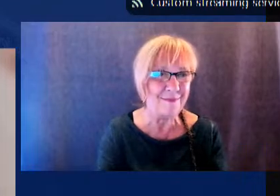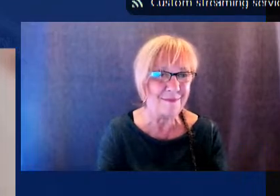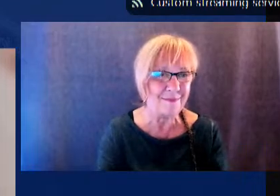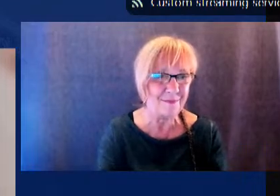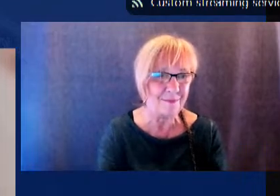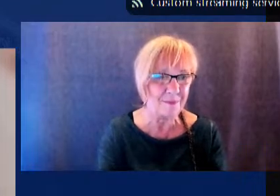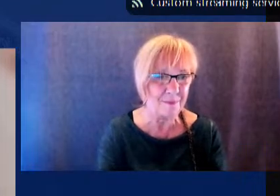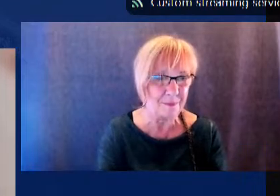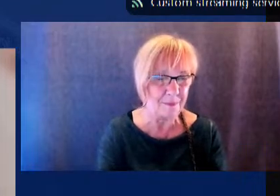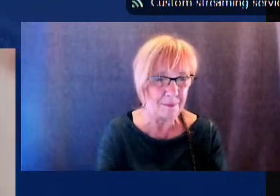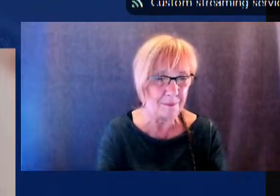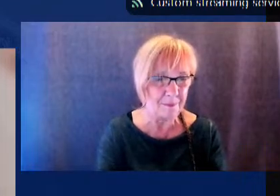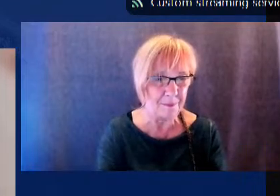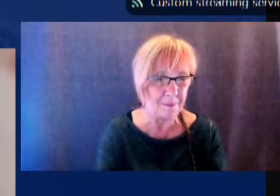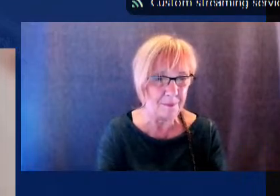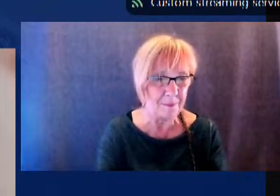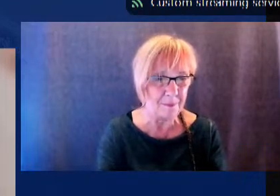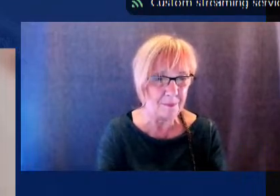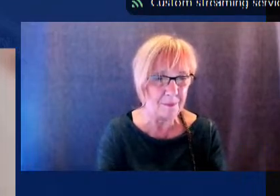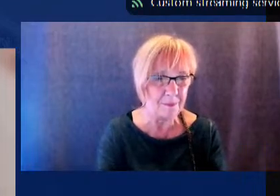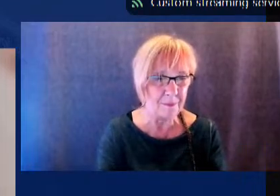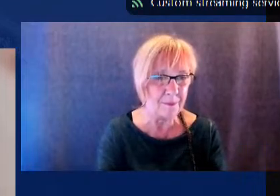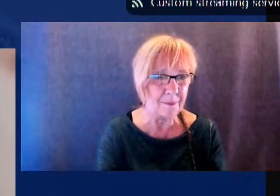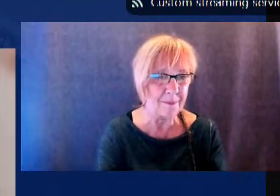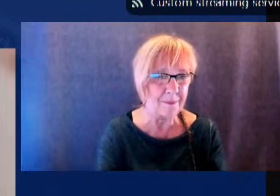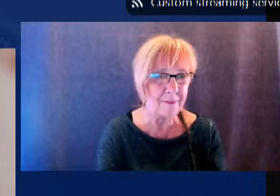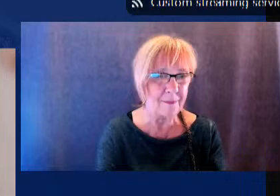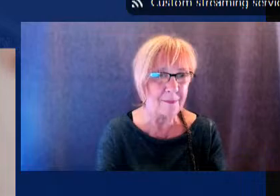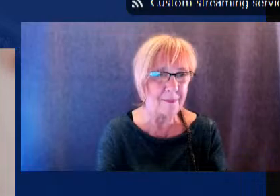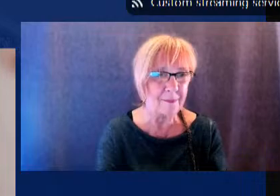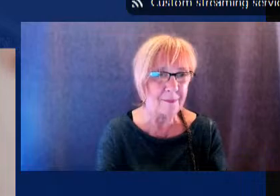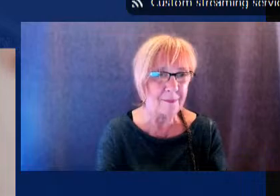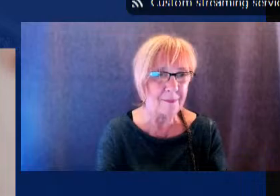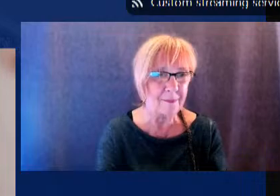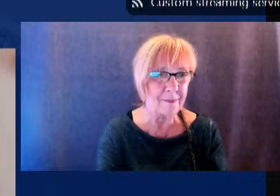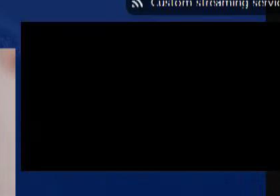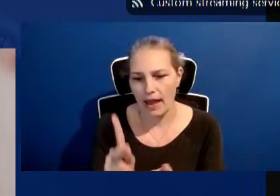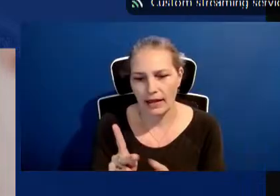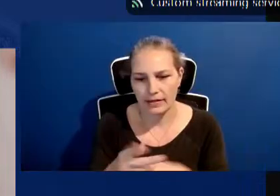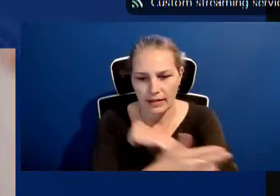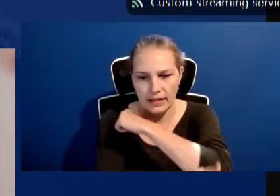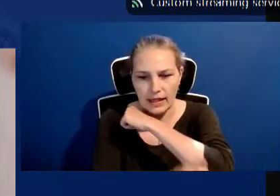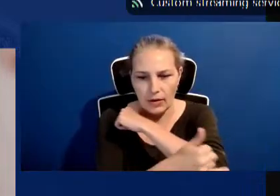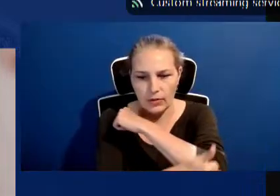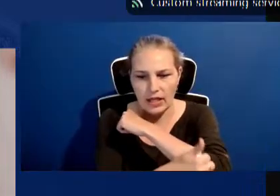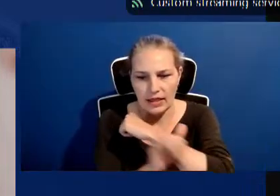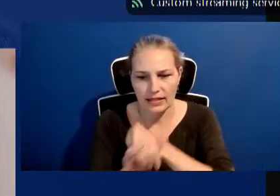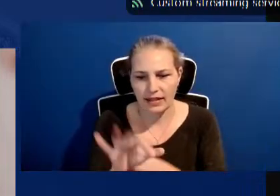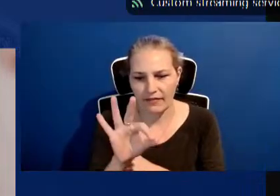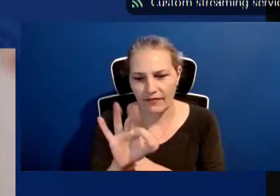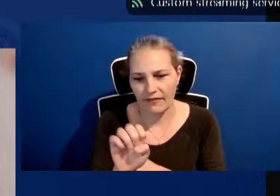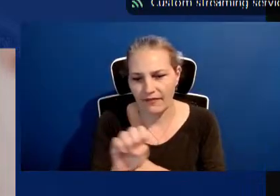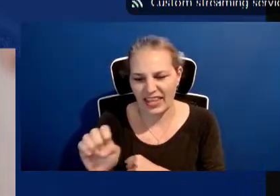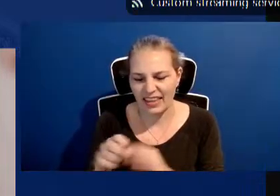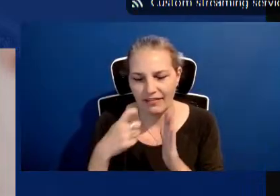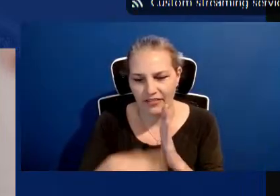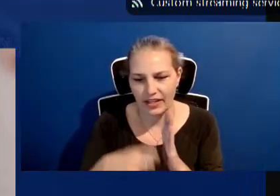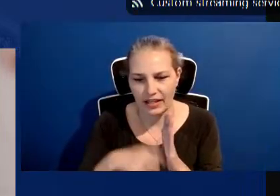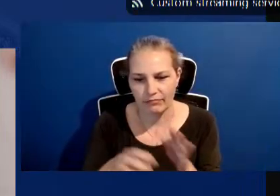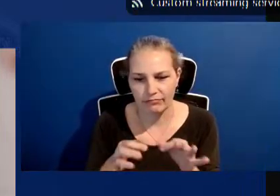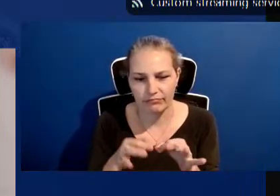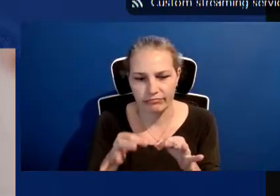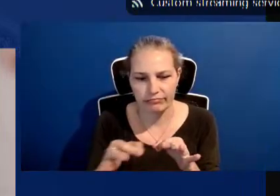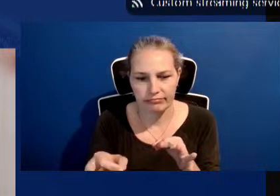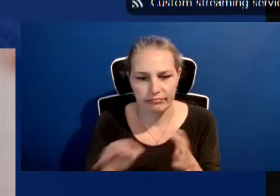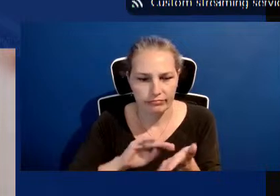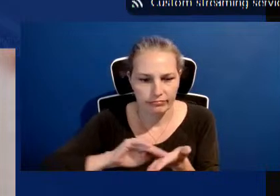that they will not be paid back to the county. That's a fee deferral while we identify another funding source. So we do now